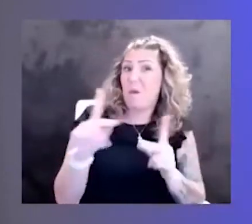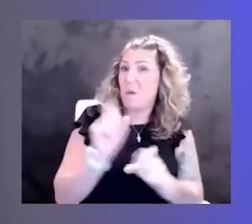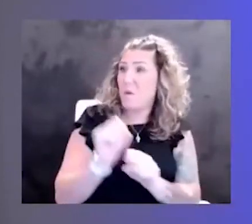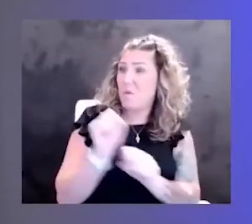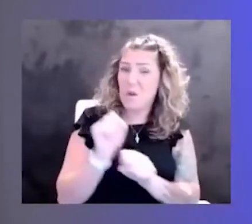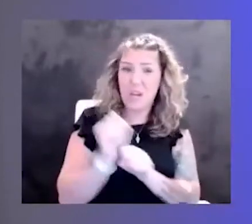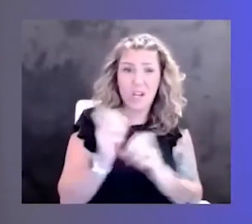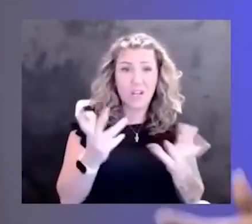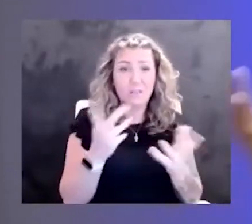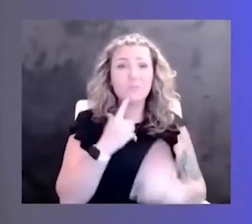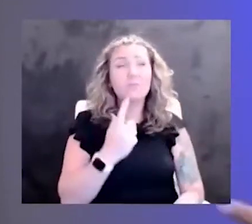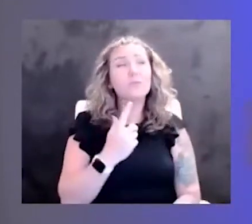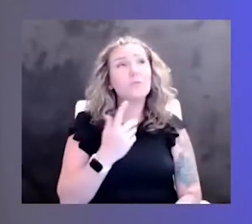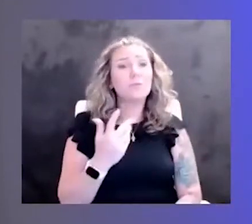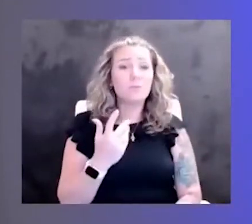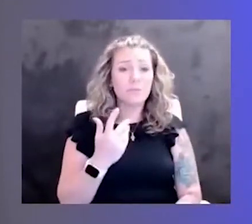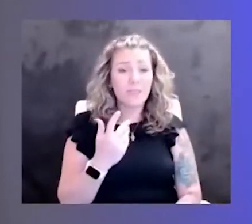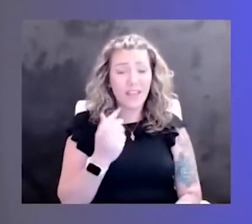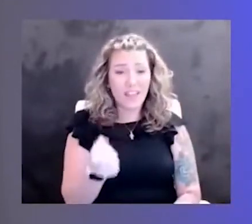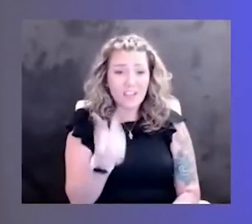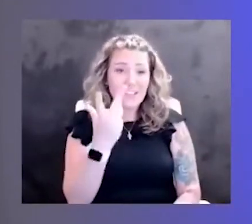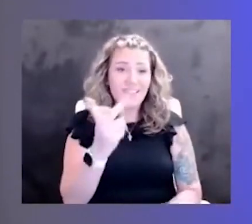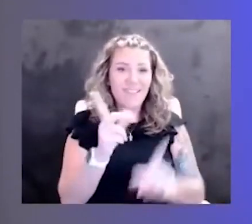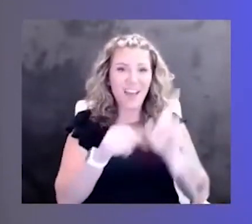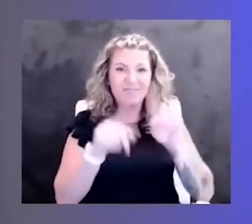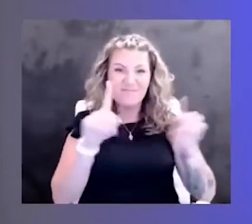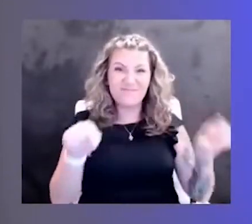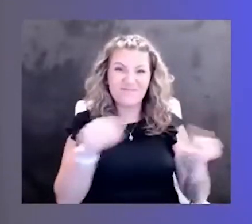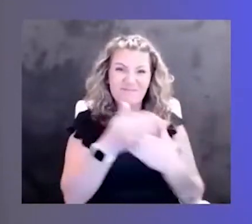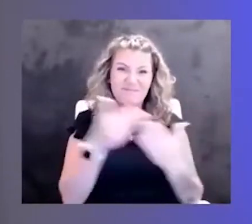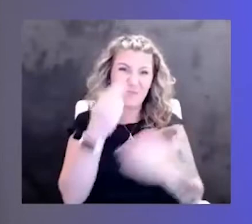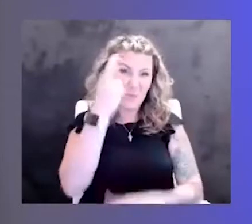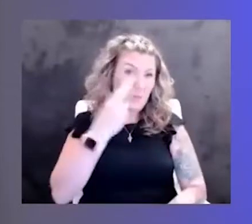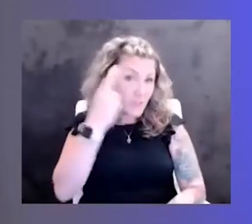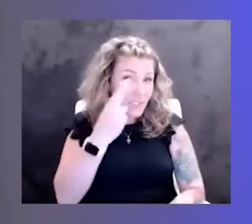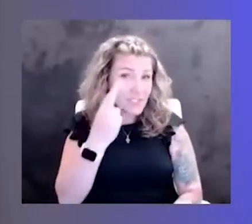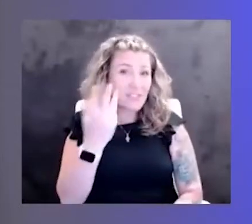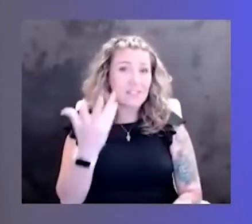there's a lot of different factors that are playing into the